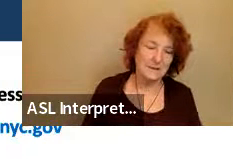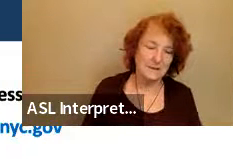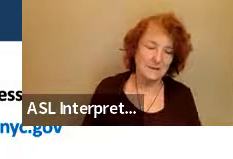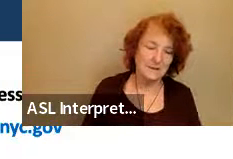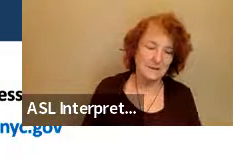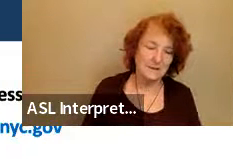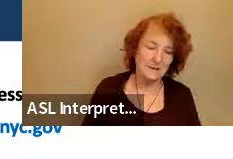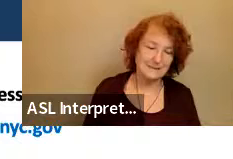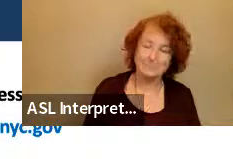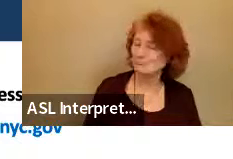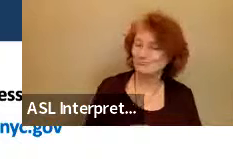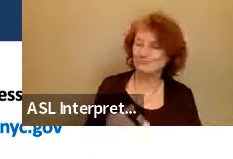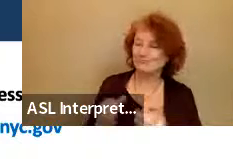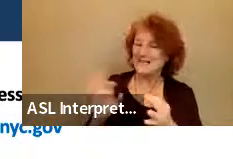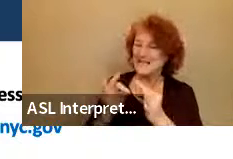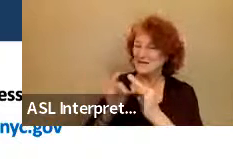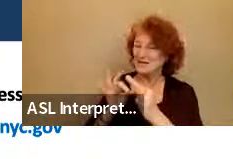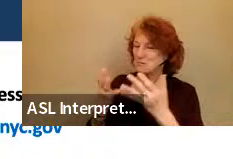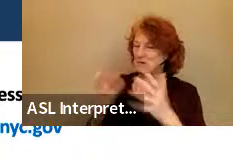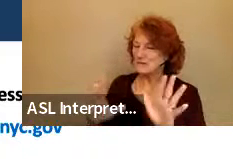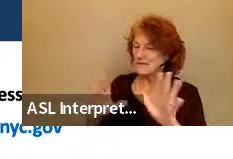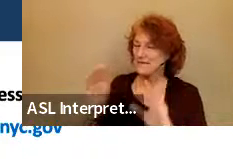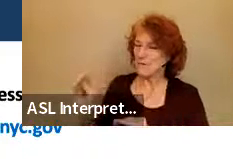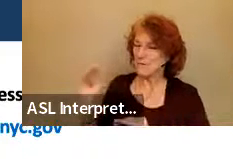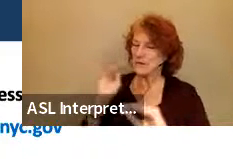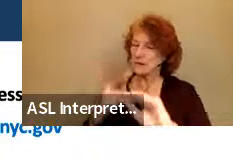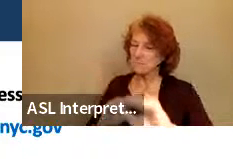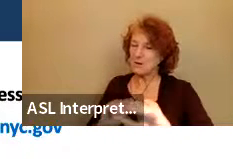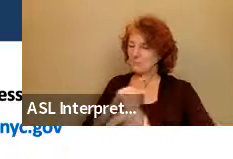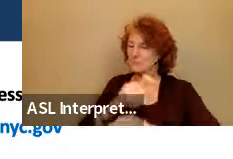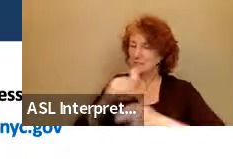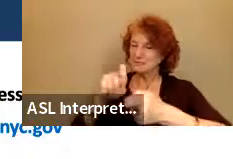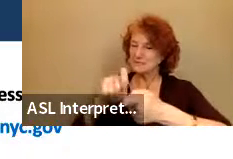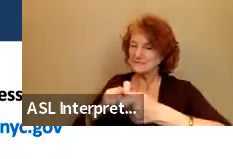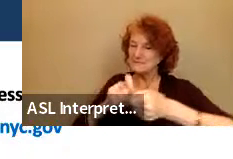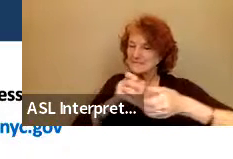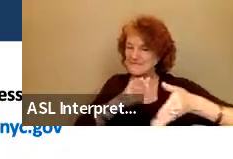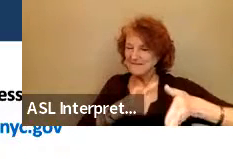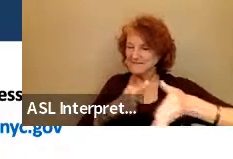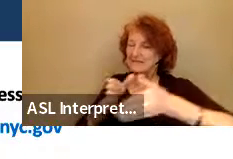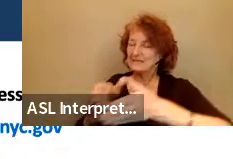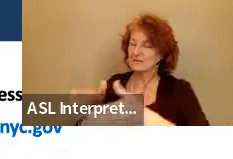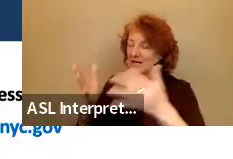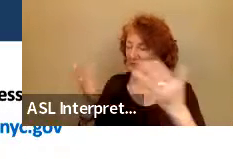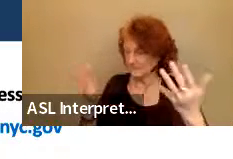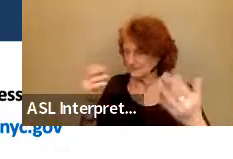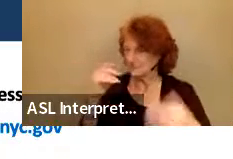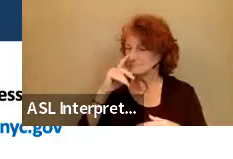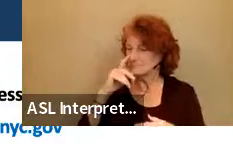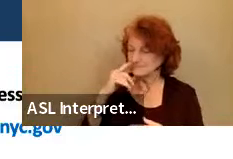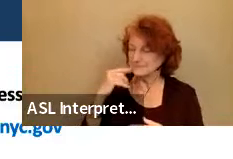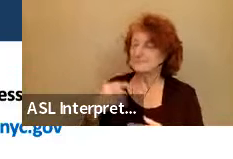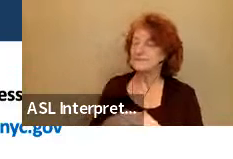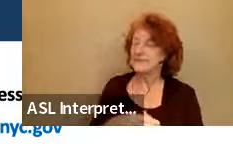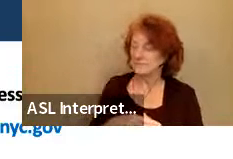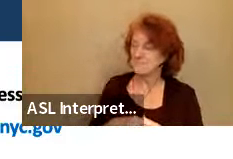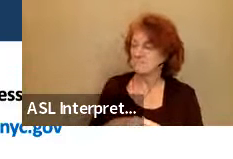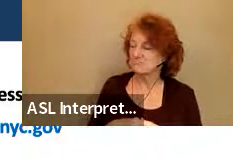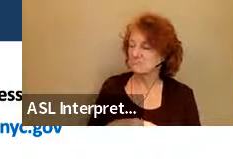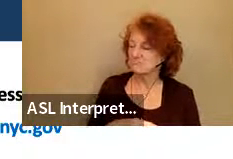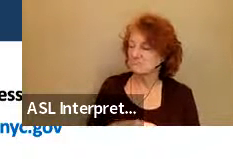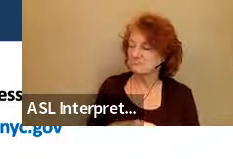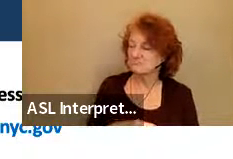the interpreters are already in the channels and the interpretation is currently underway. okay. Thank you, Tom.